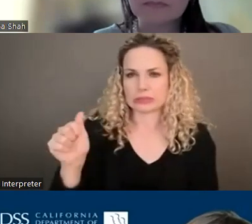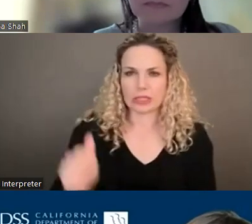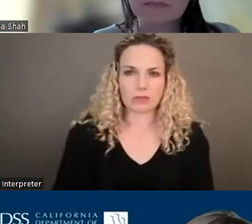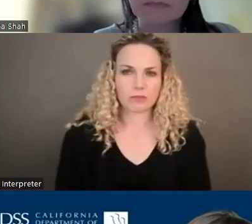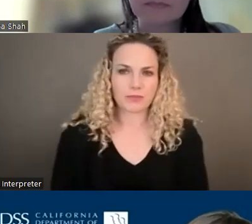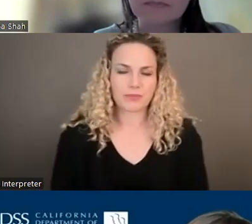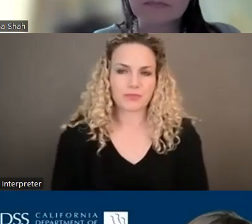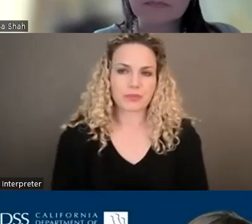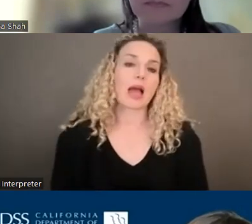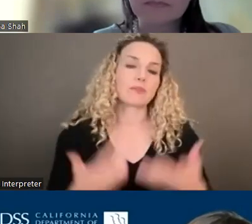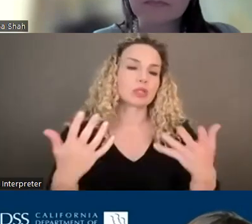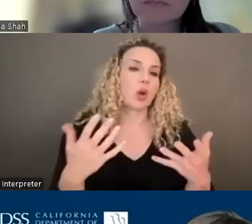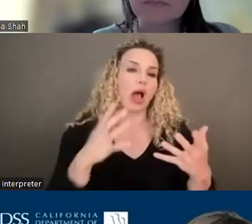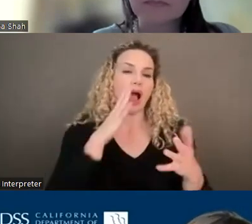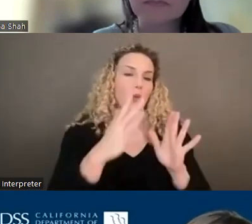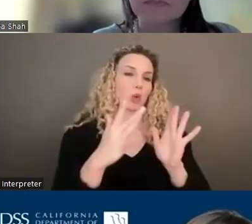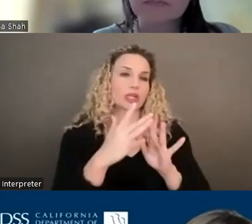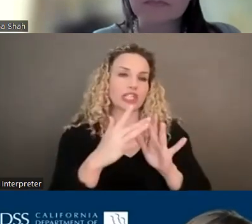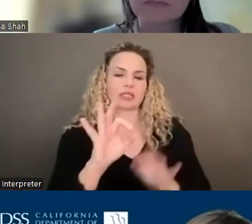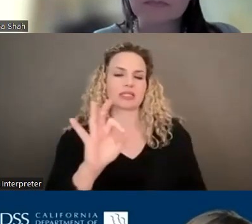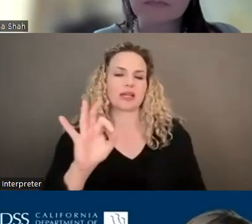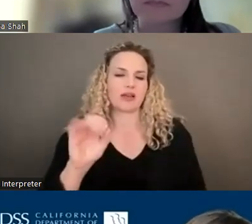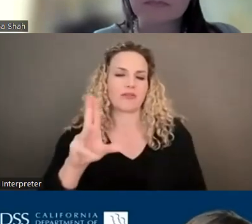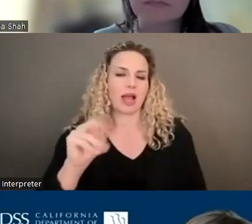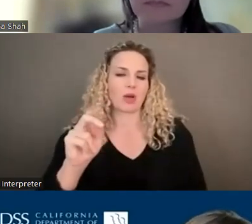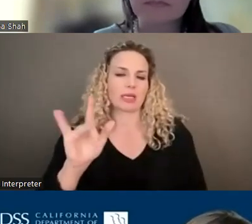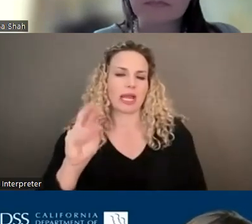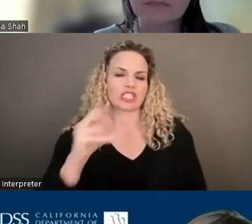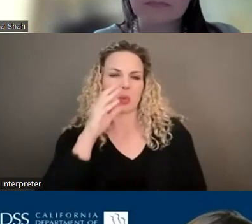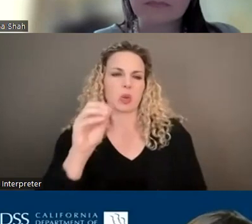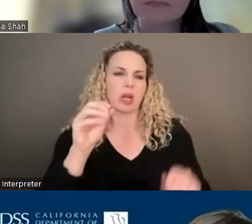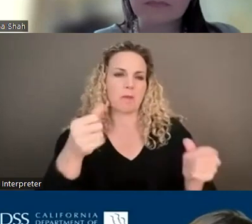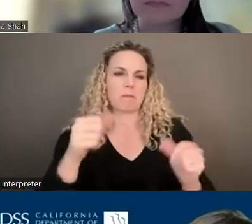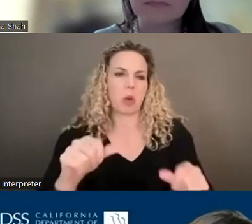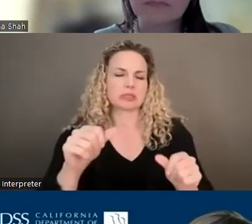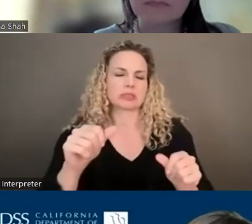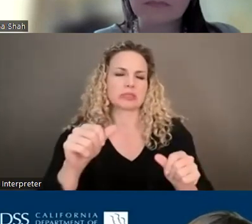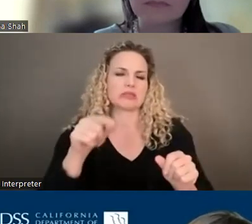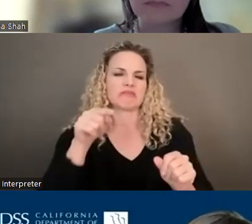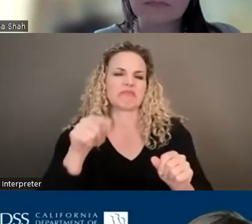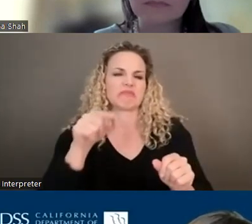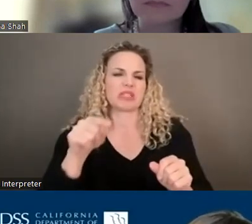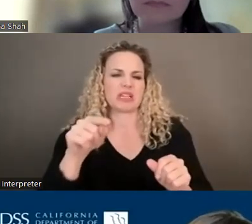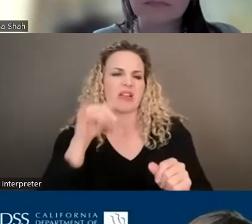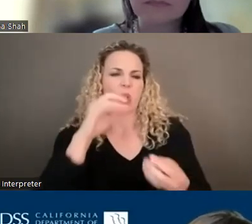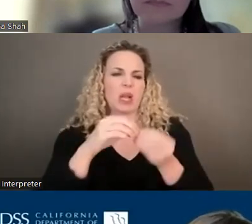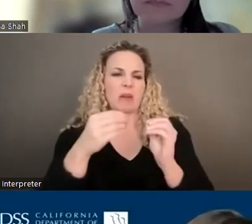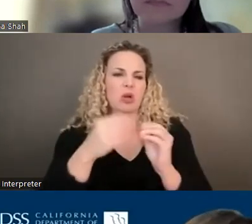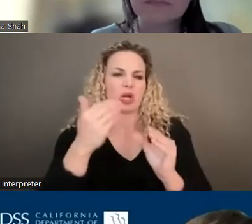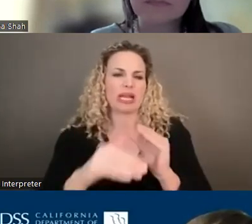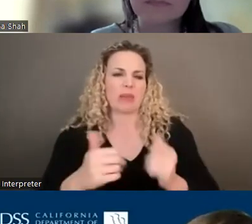Yeah, so I would just reach out to the foundation. We can put the phone number and the email address in the chat, and they'd be able to tell